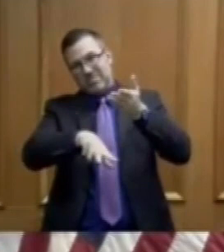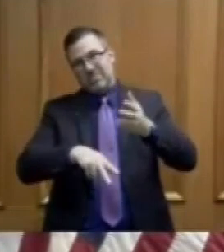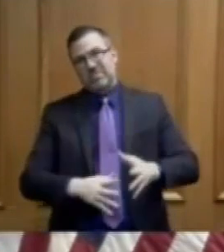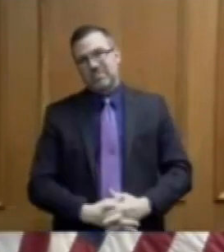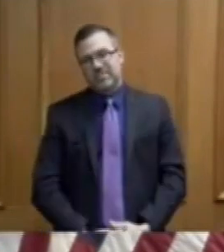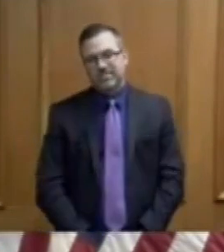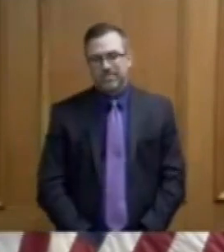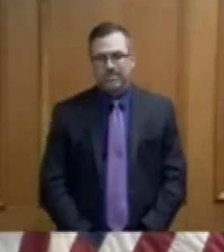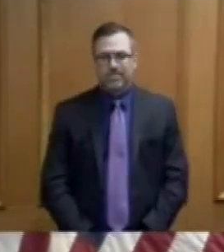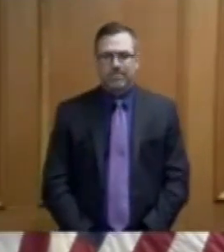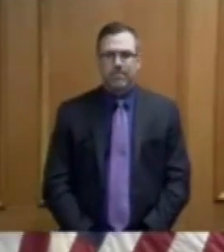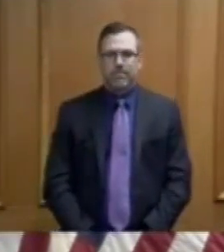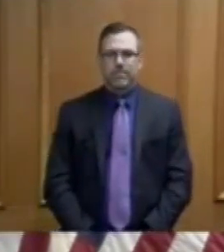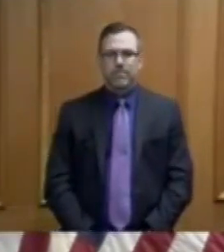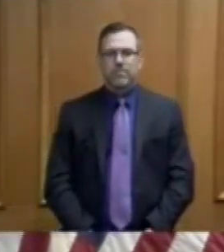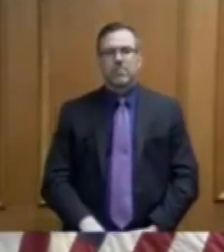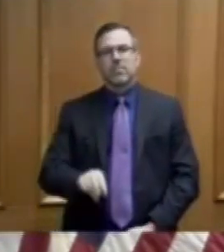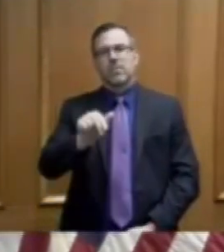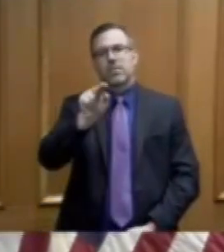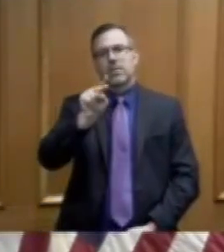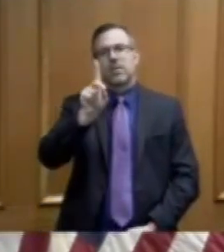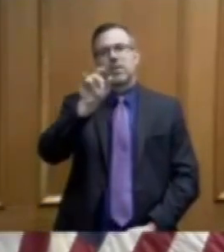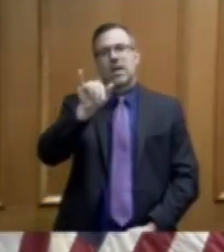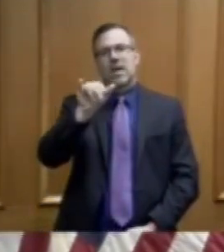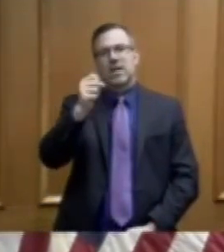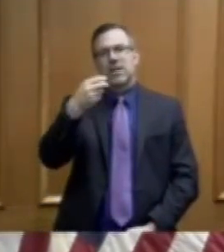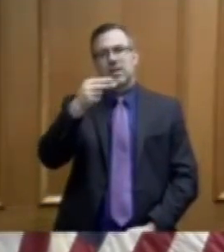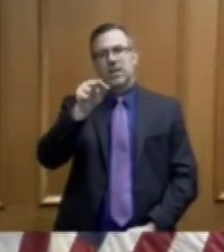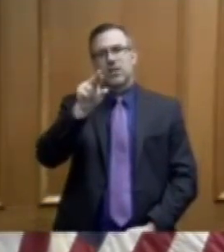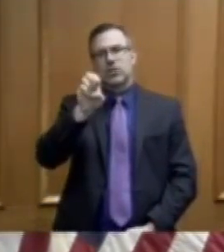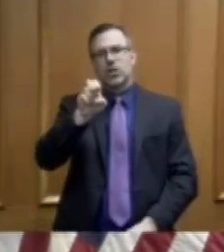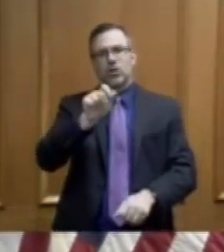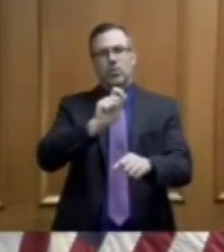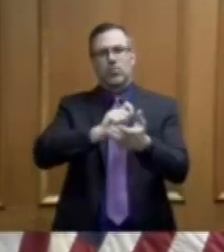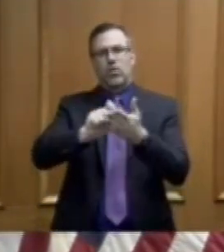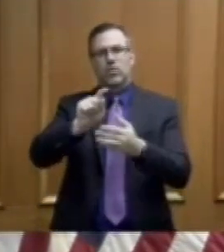Next, we'll go to Andy Scher with the Times Free Press. Andy, your line is open.